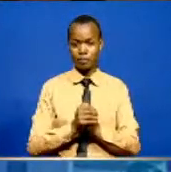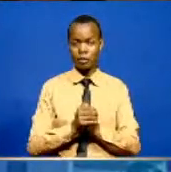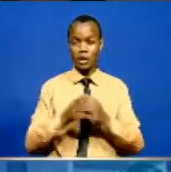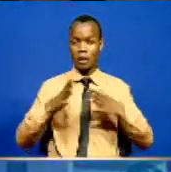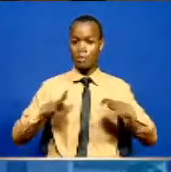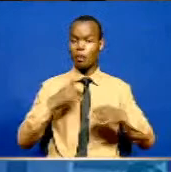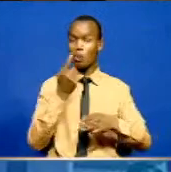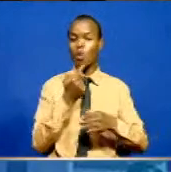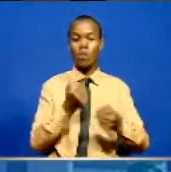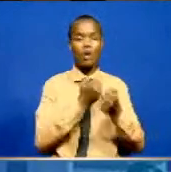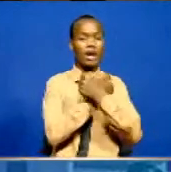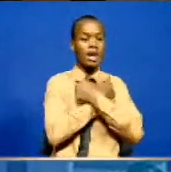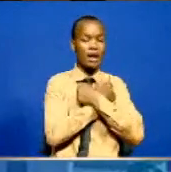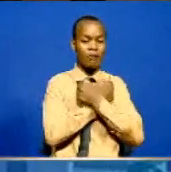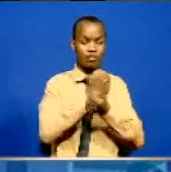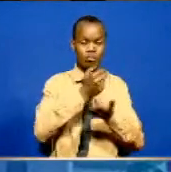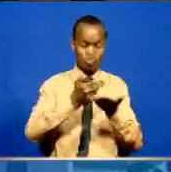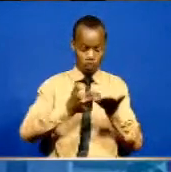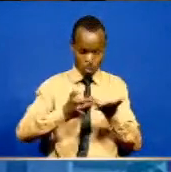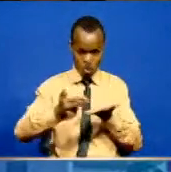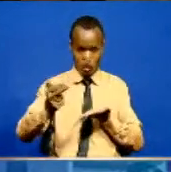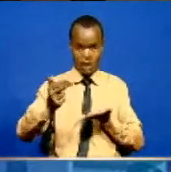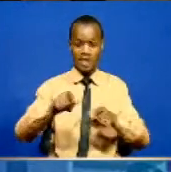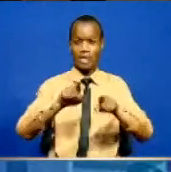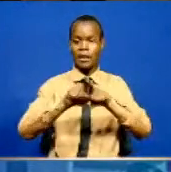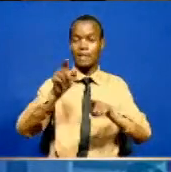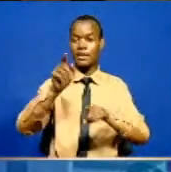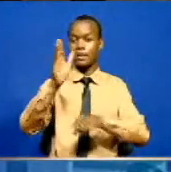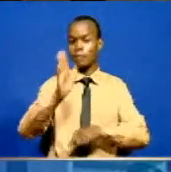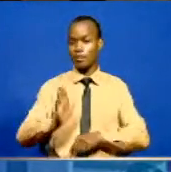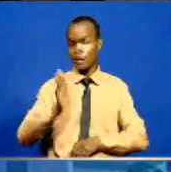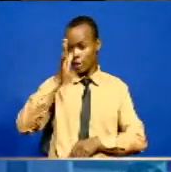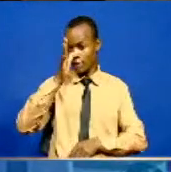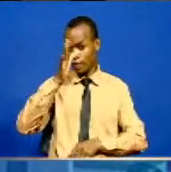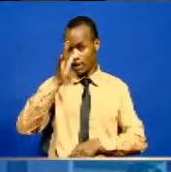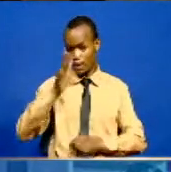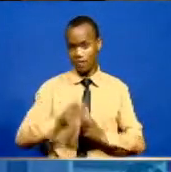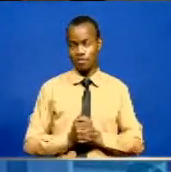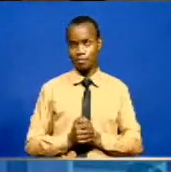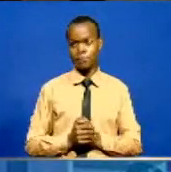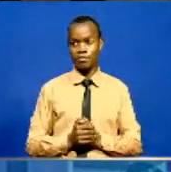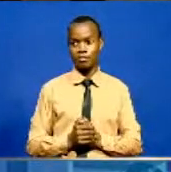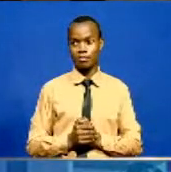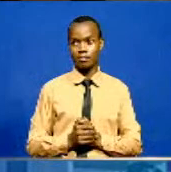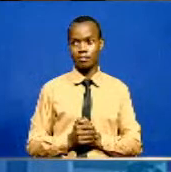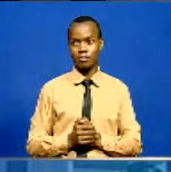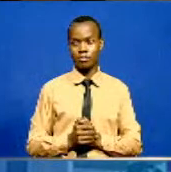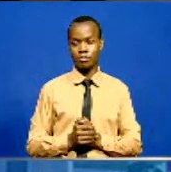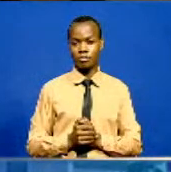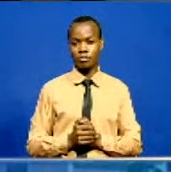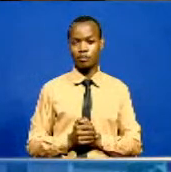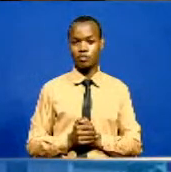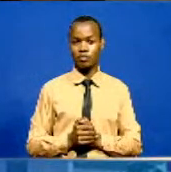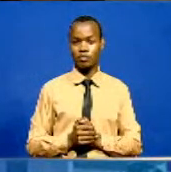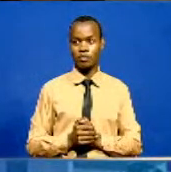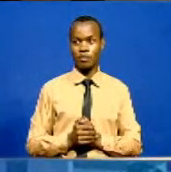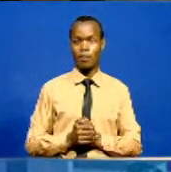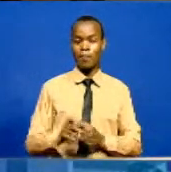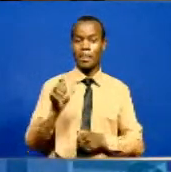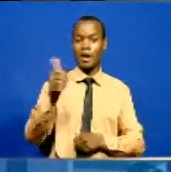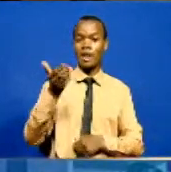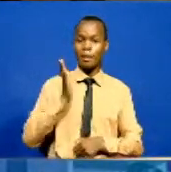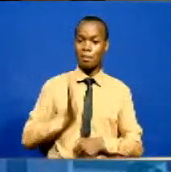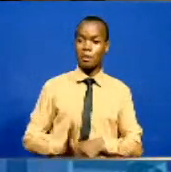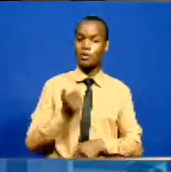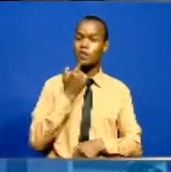honor. Men who cannot lie. One other prolific writer has said the